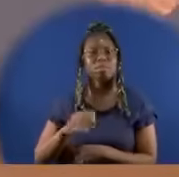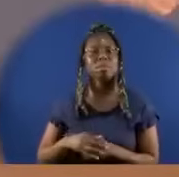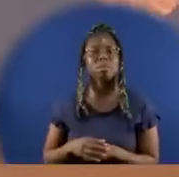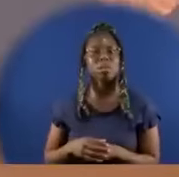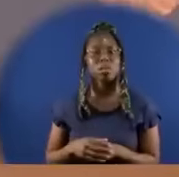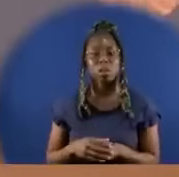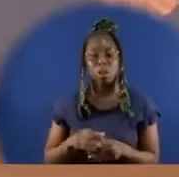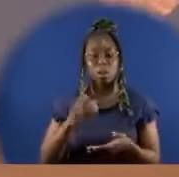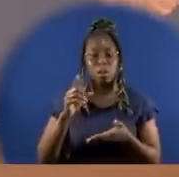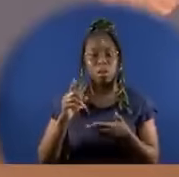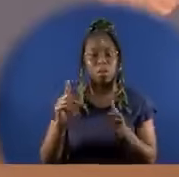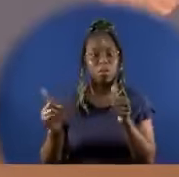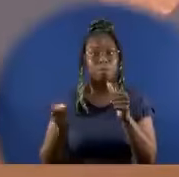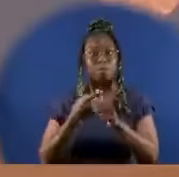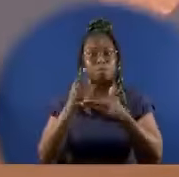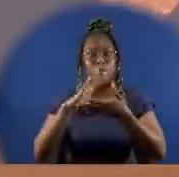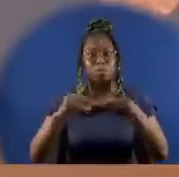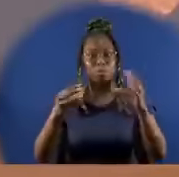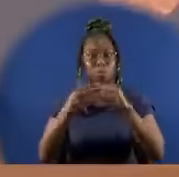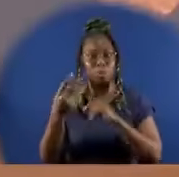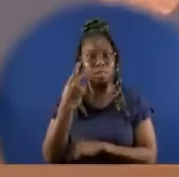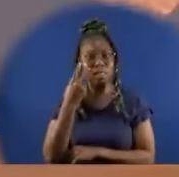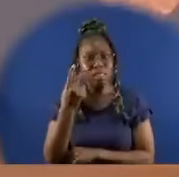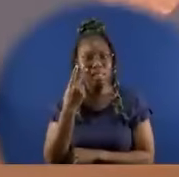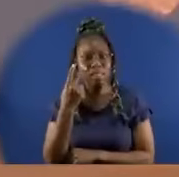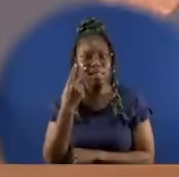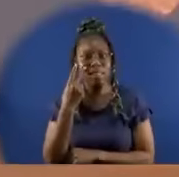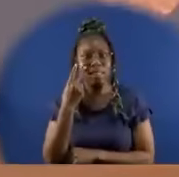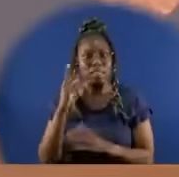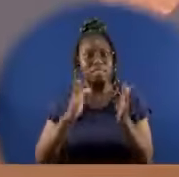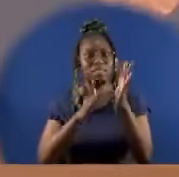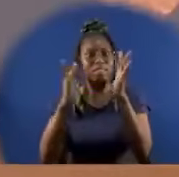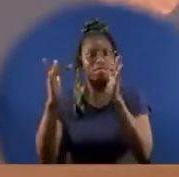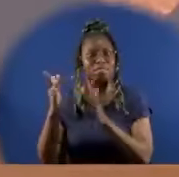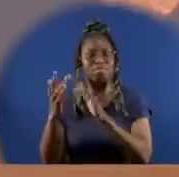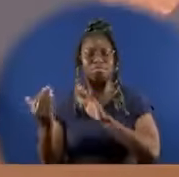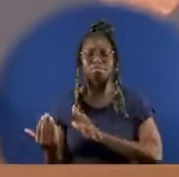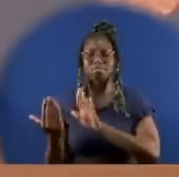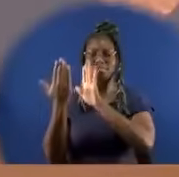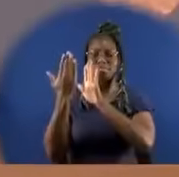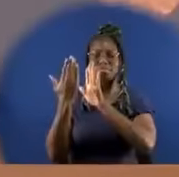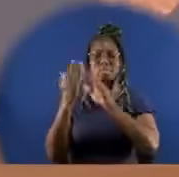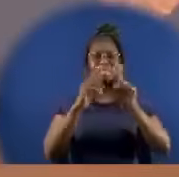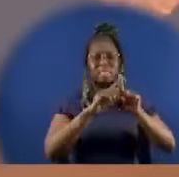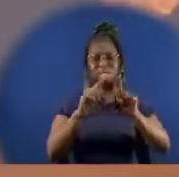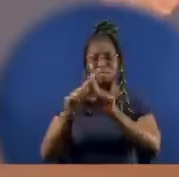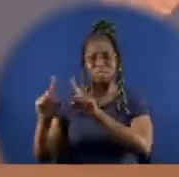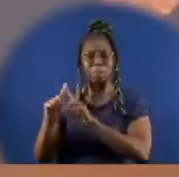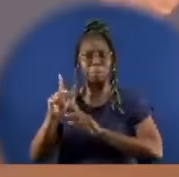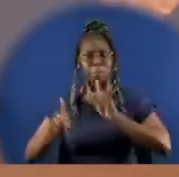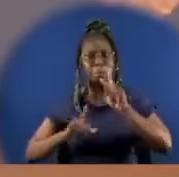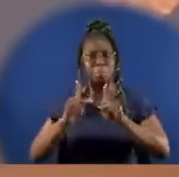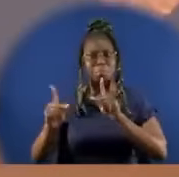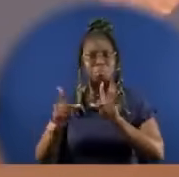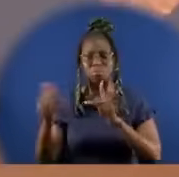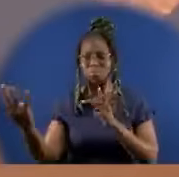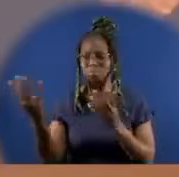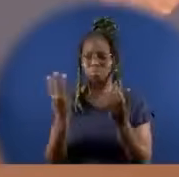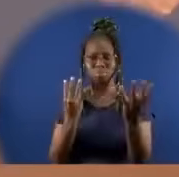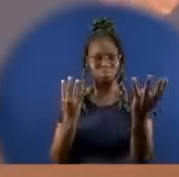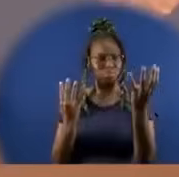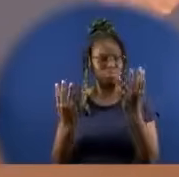in Luke chapter 7, we see the Lord Jesus being confronted by individuals individuals who have come to him